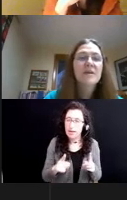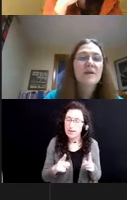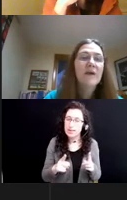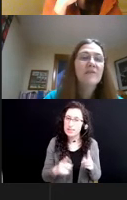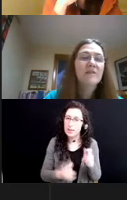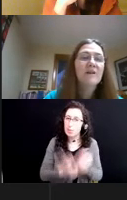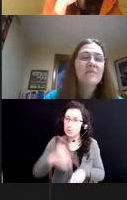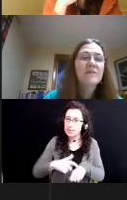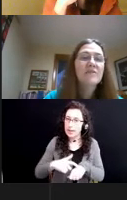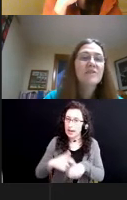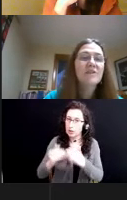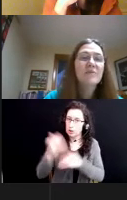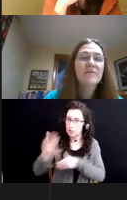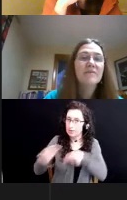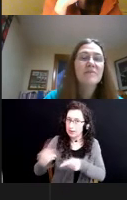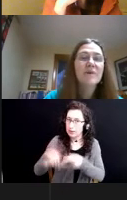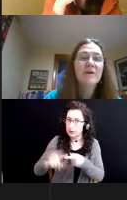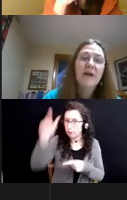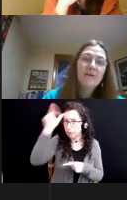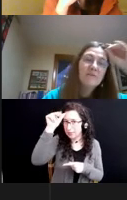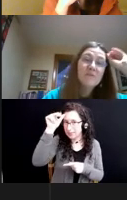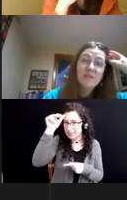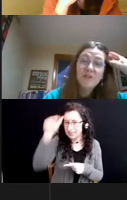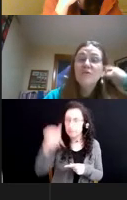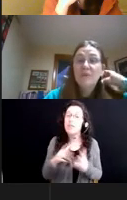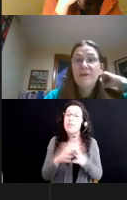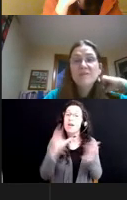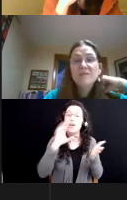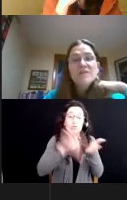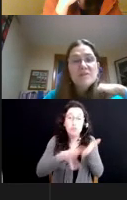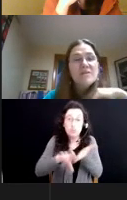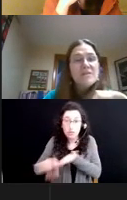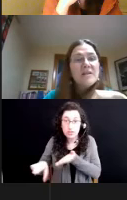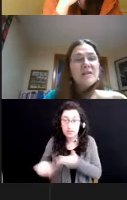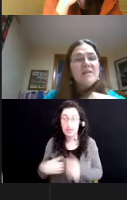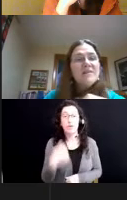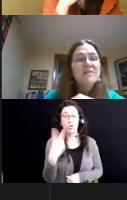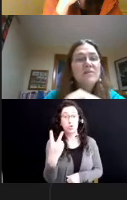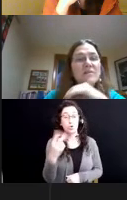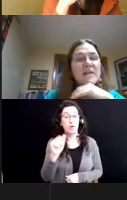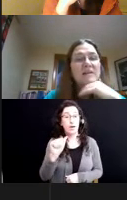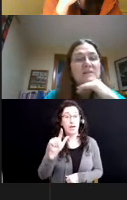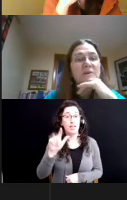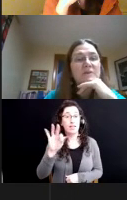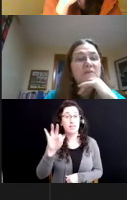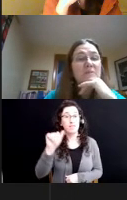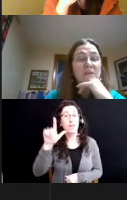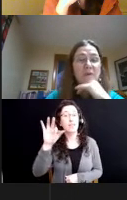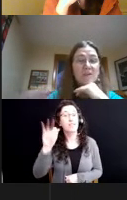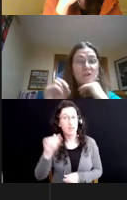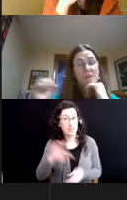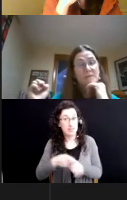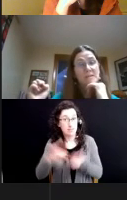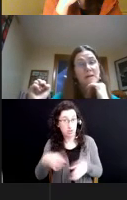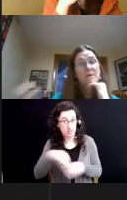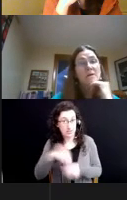horses. We have a lot of research here, and we have two alfalfa specialists in our state. This is an old date on 2015, but you